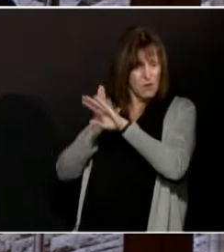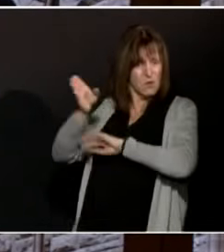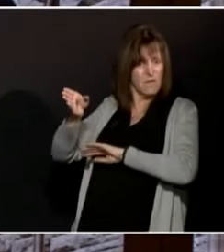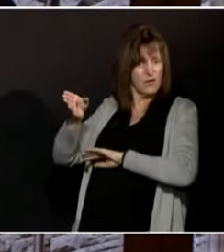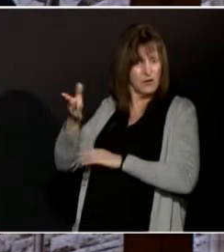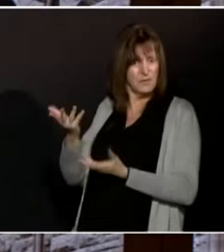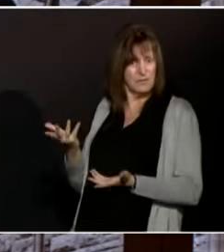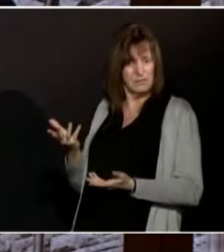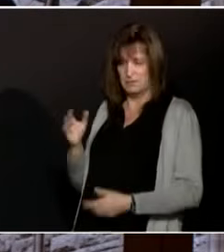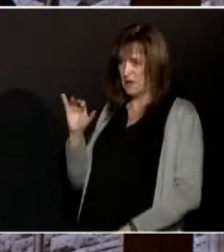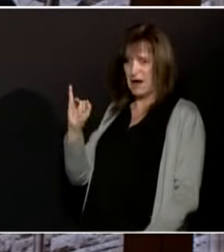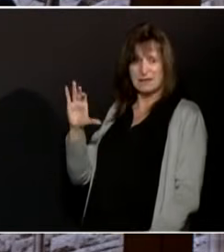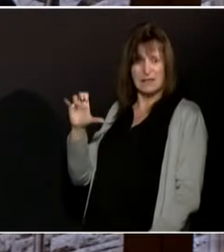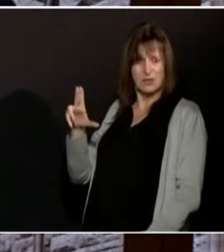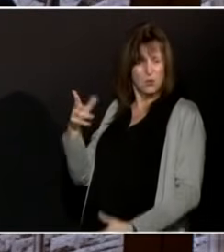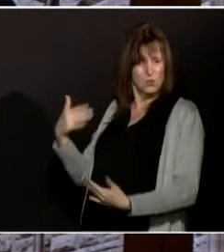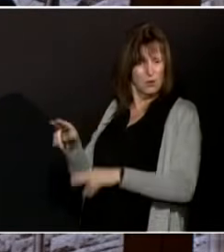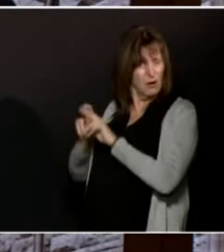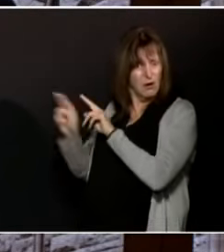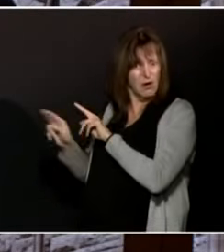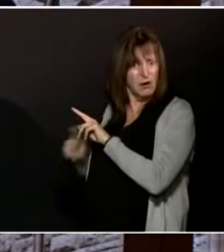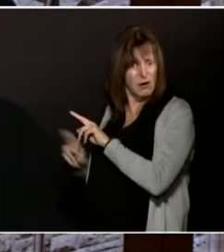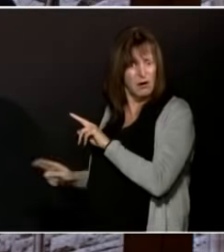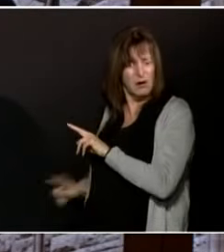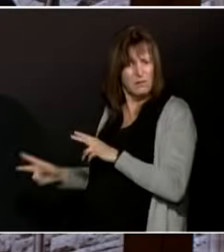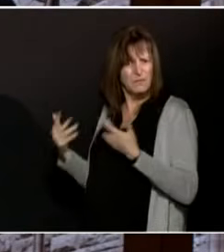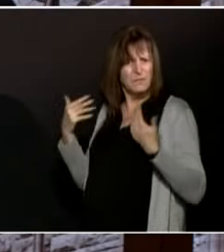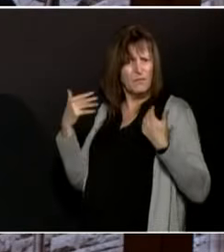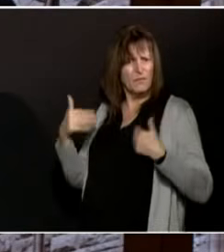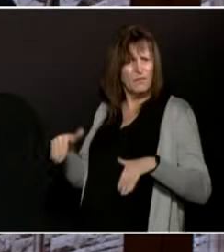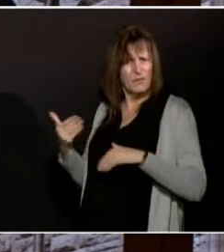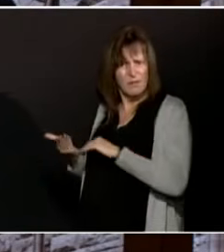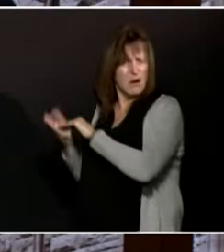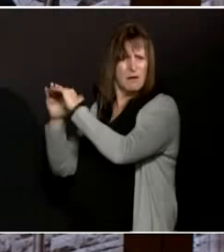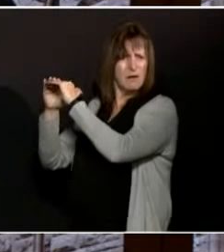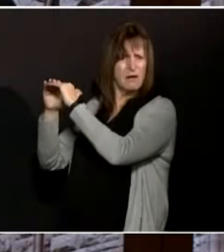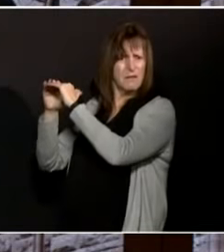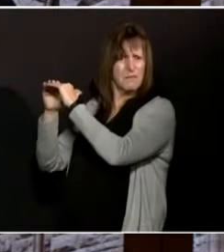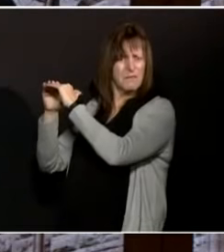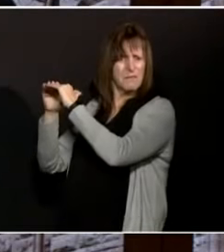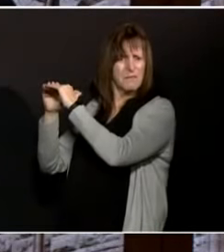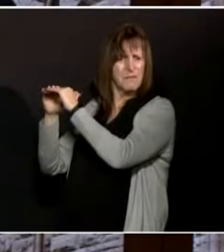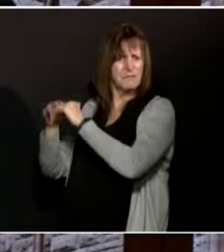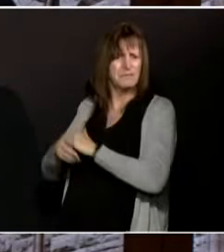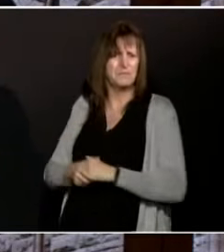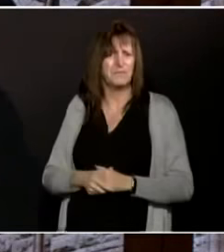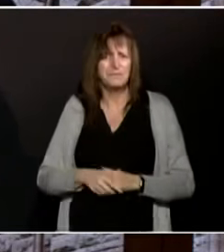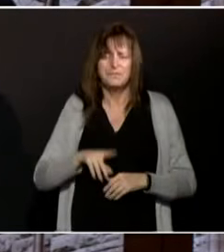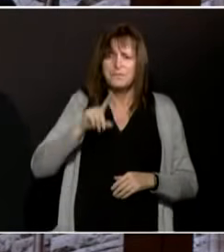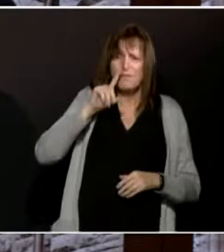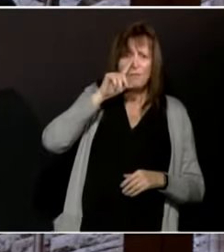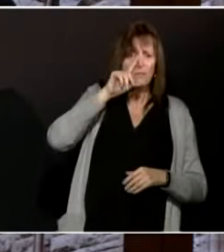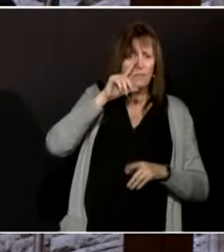unit. Our positivity rate has gone up with the tests done